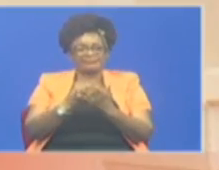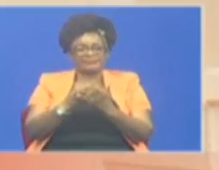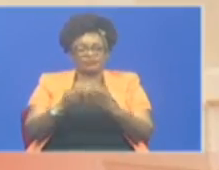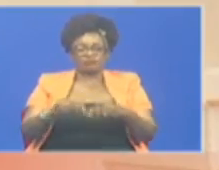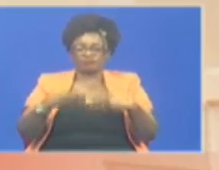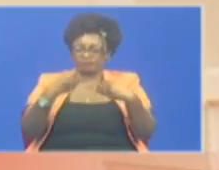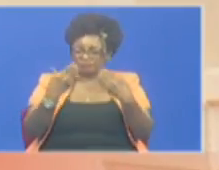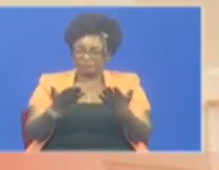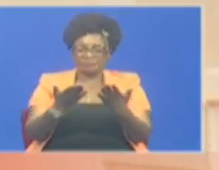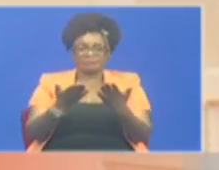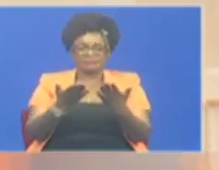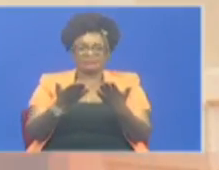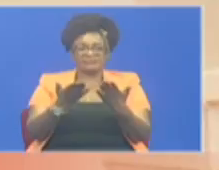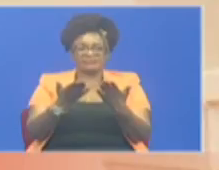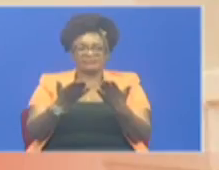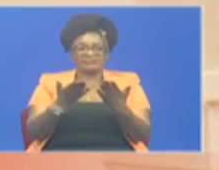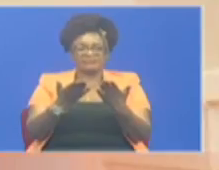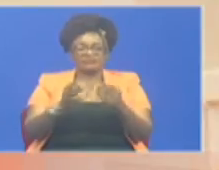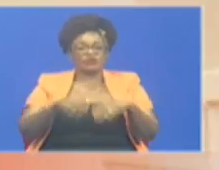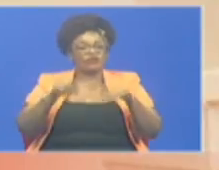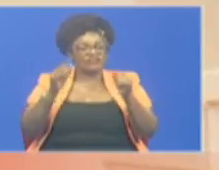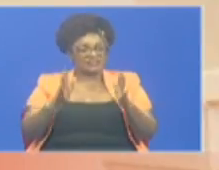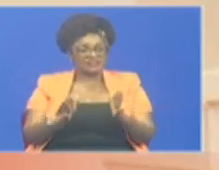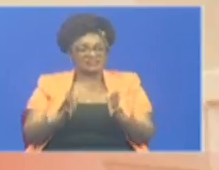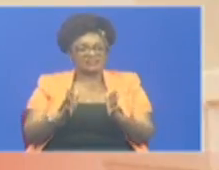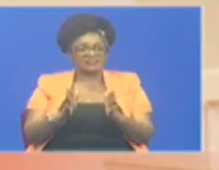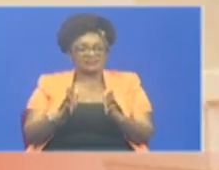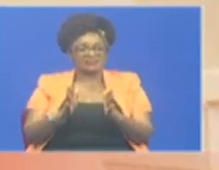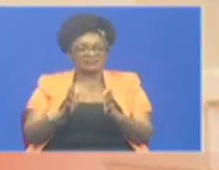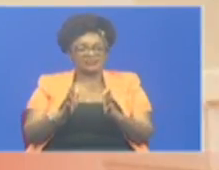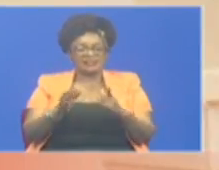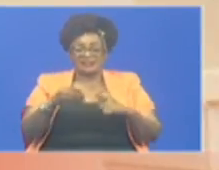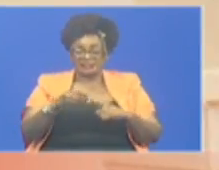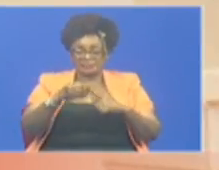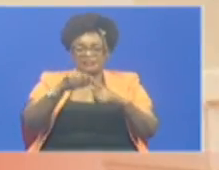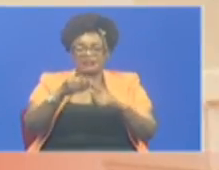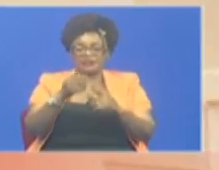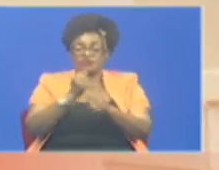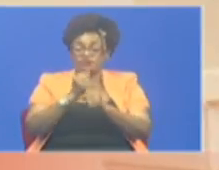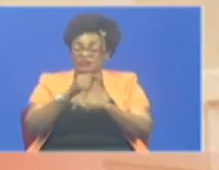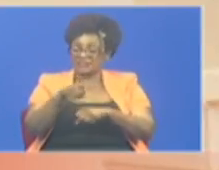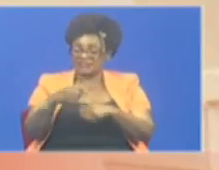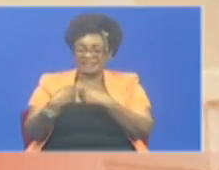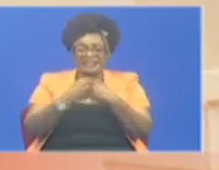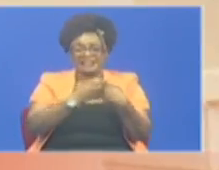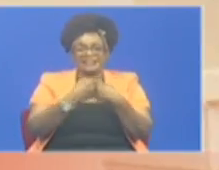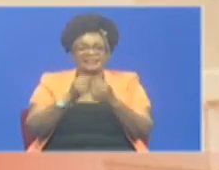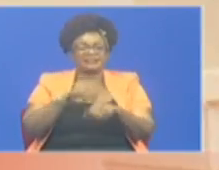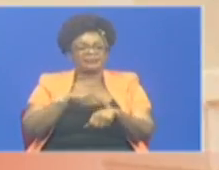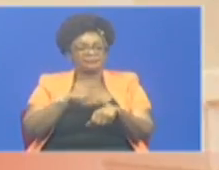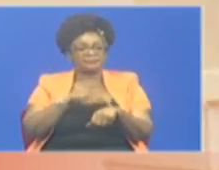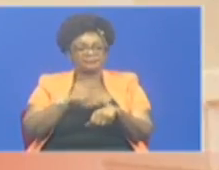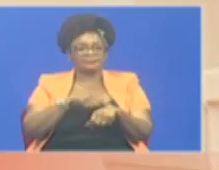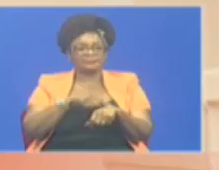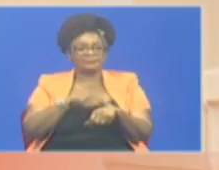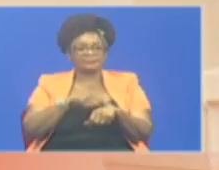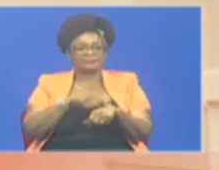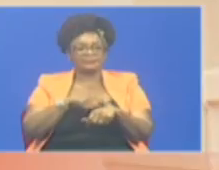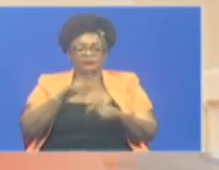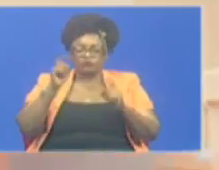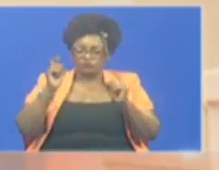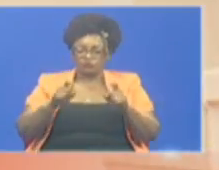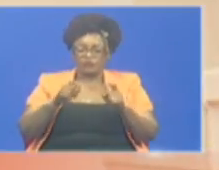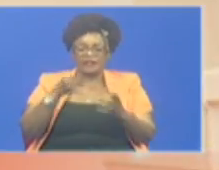frontline officers, especially during this challenging time. This should include